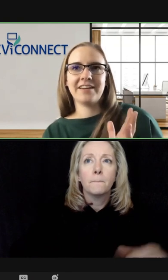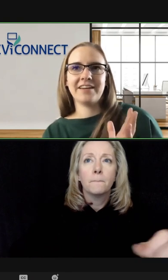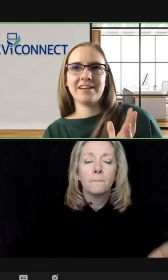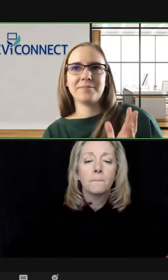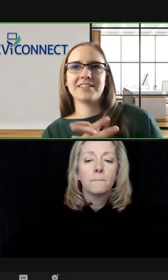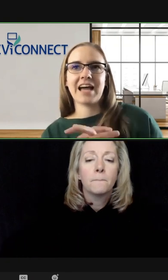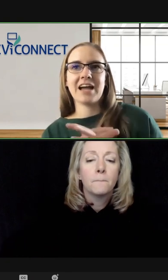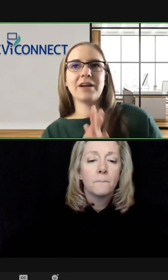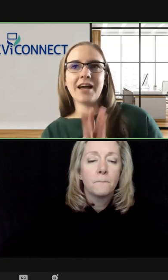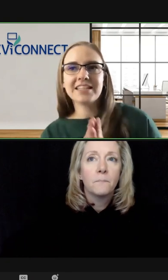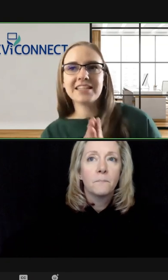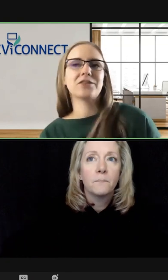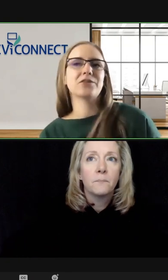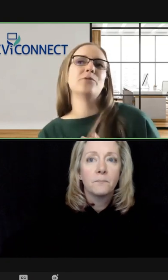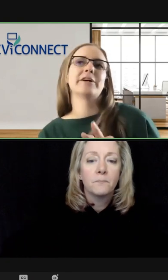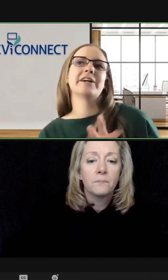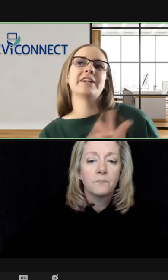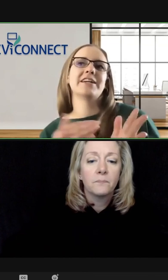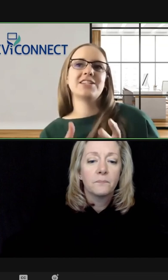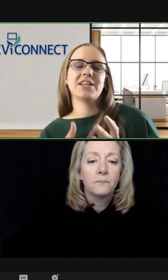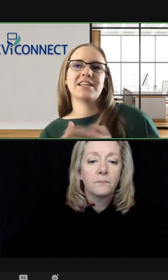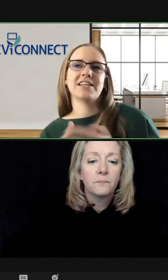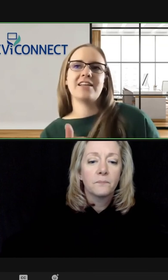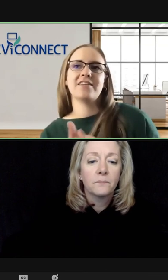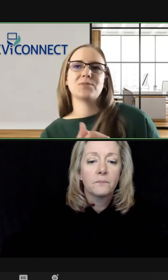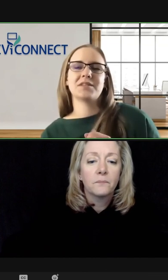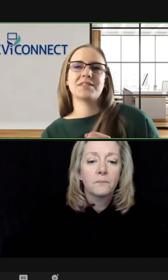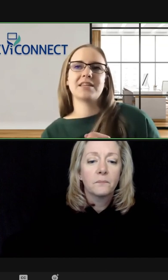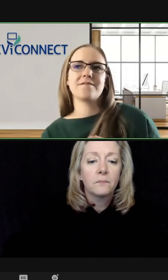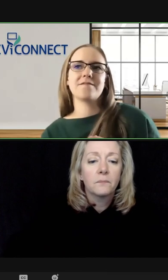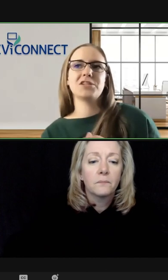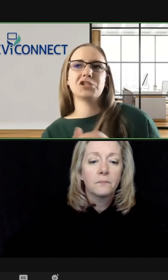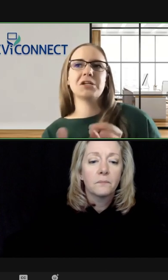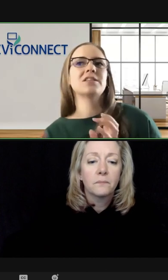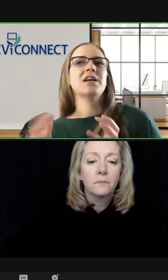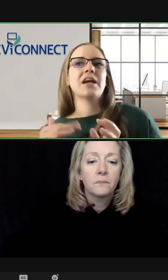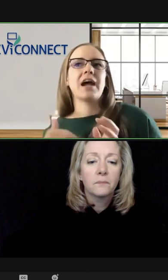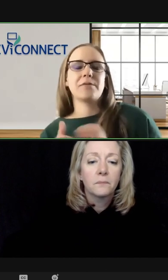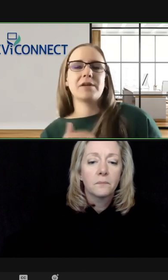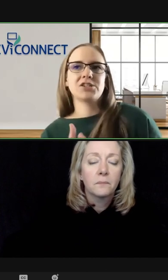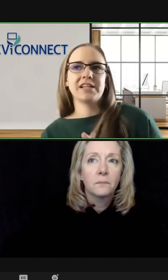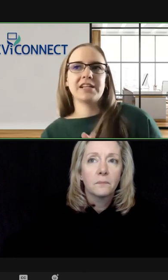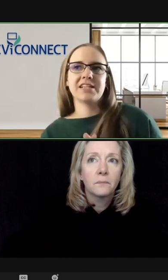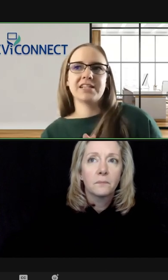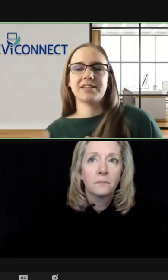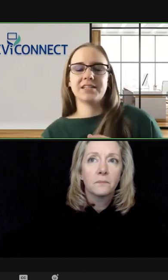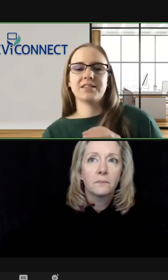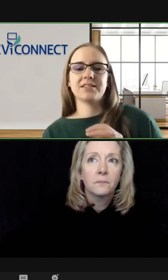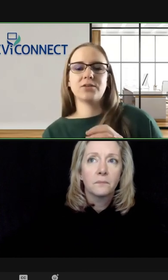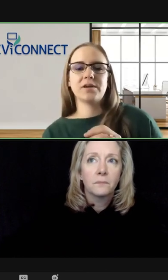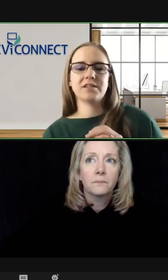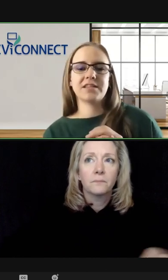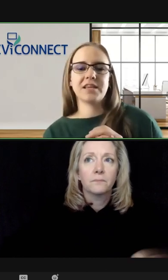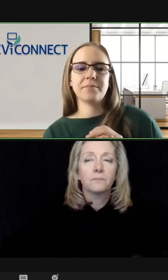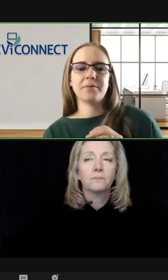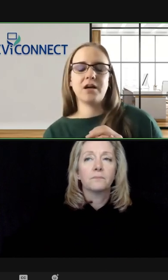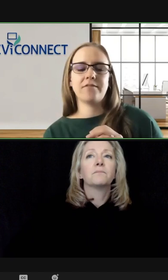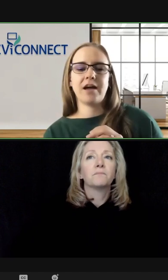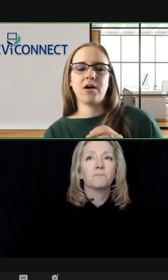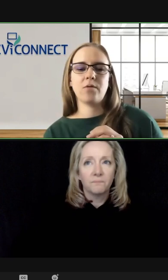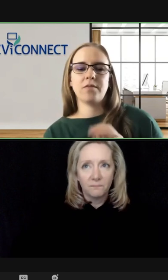And I love it because I would isolate the goal word and teach that to Alex with the salient features, and then I would integrate it into sentences. So here's